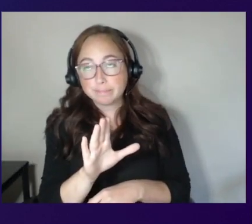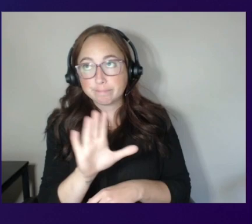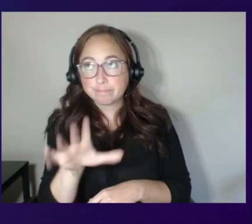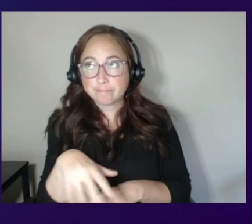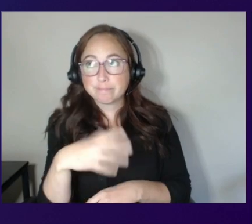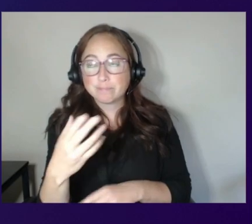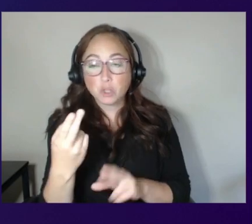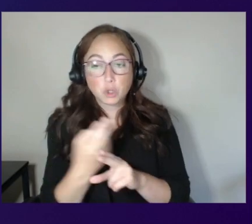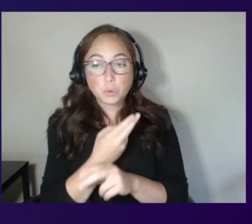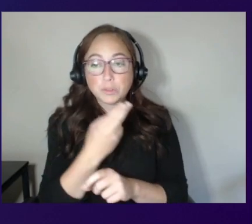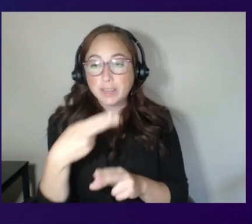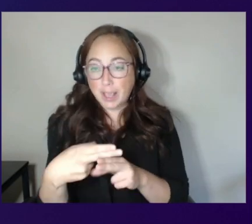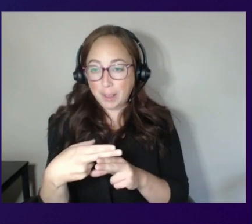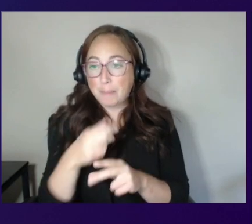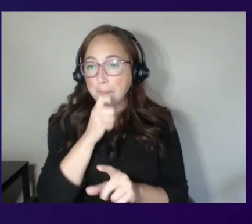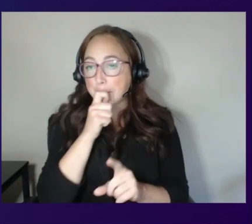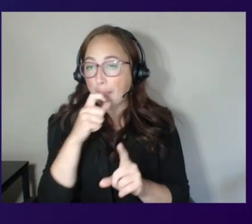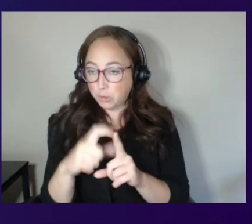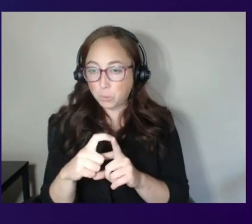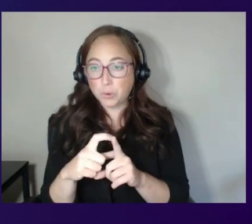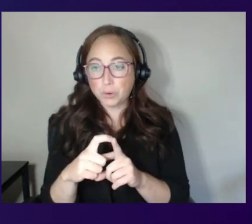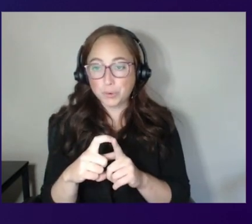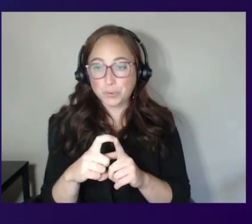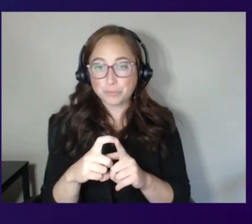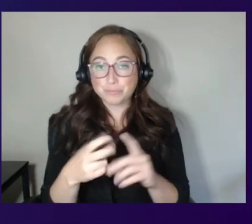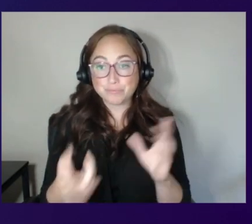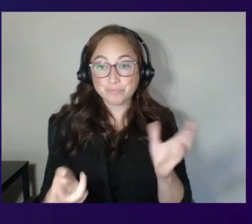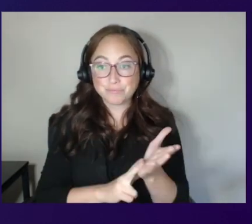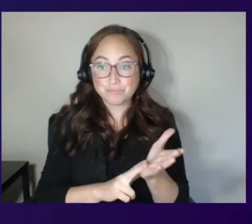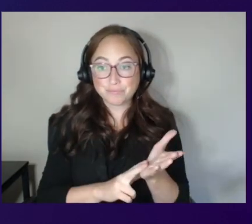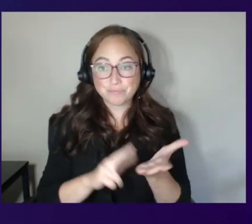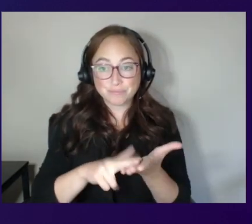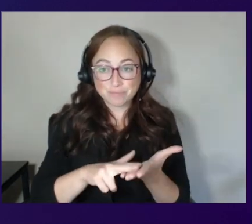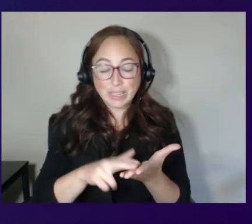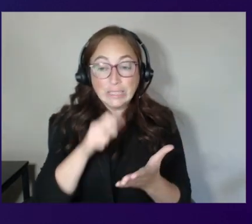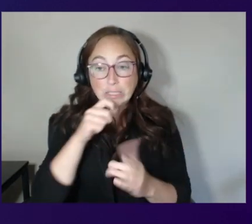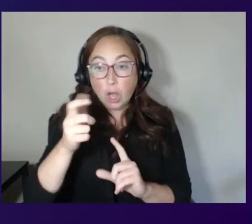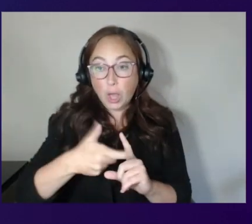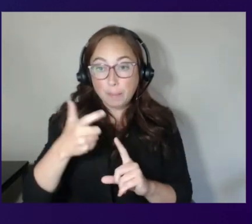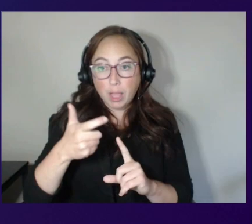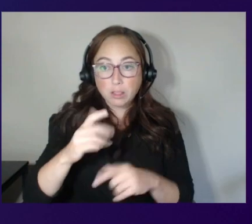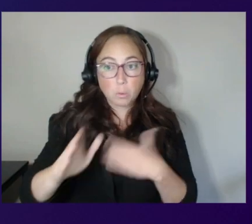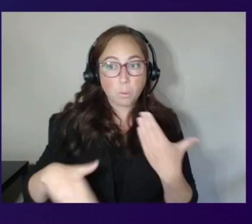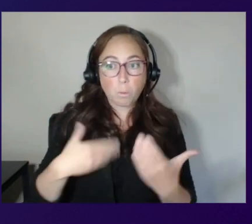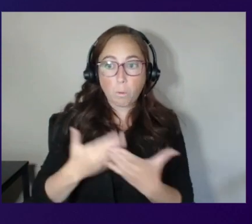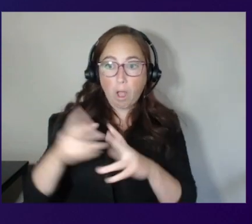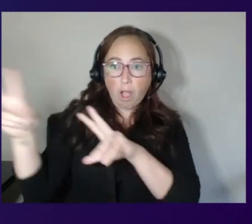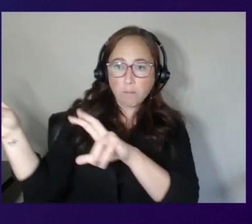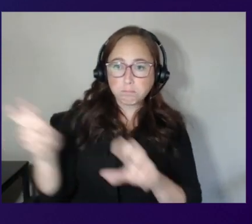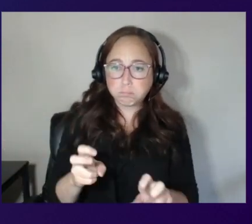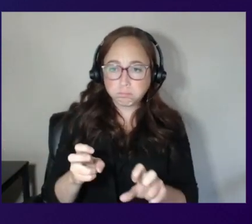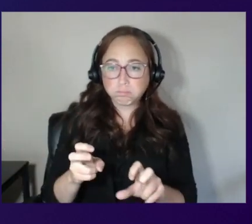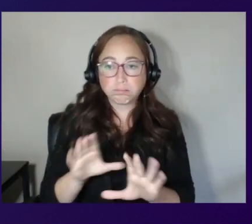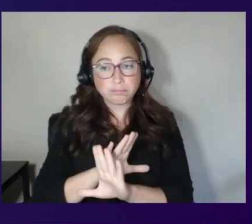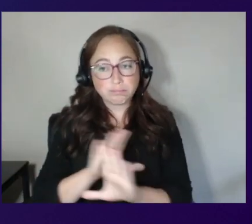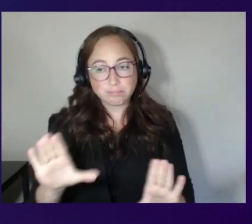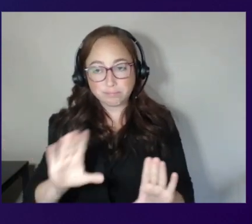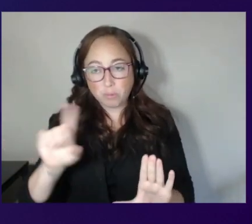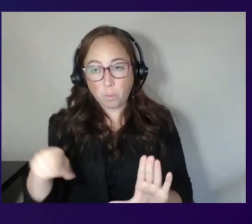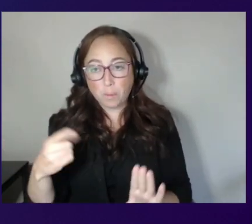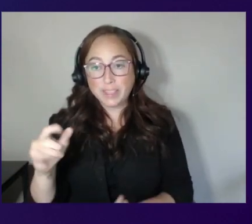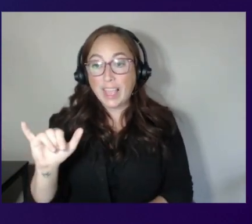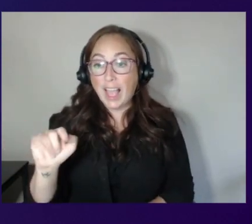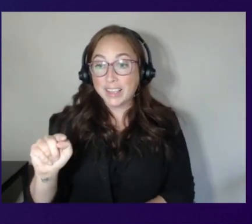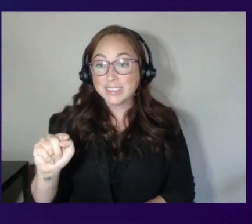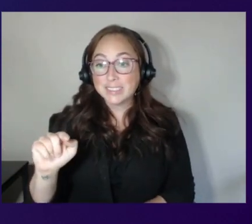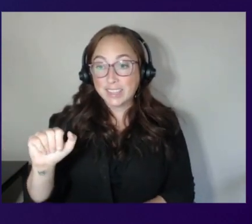username and password that you signed in with. So that's great. So it's not automatically going to grab everything, just what your IT admins set